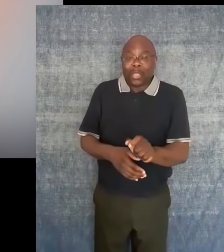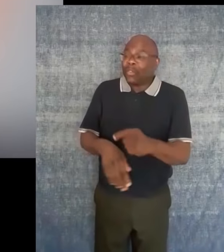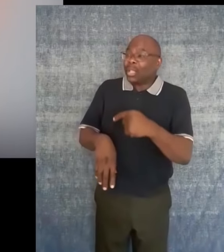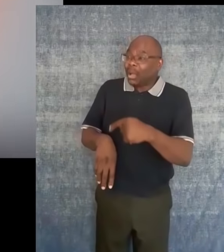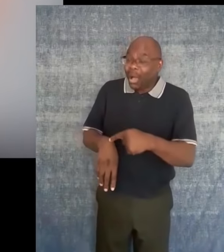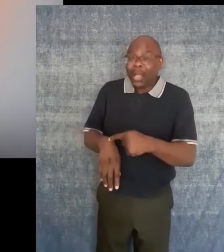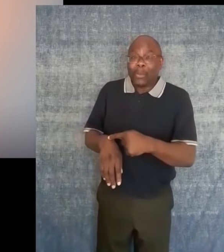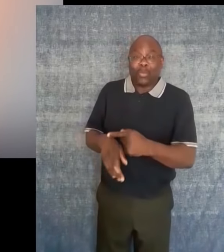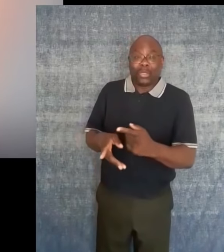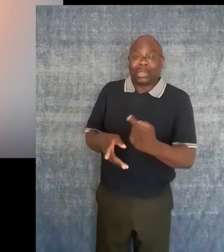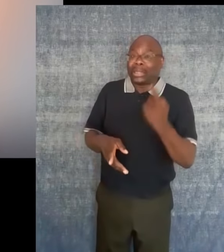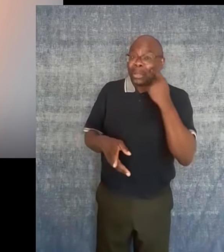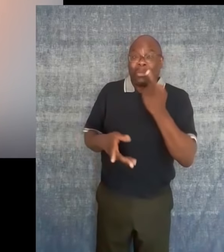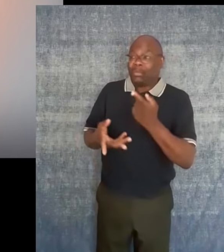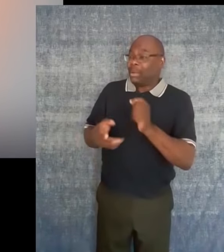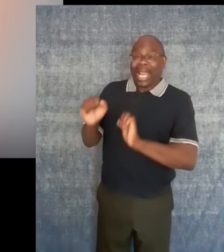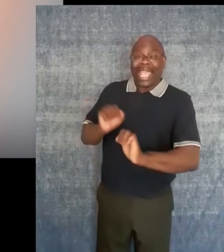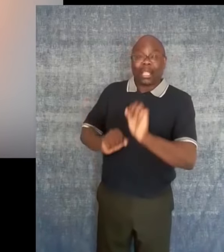of time, it was a cleaner.